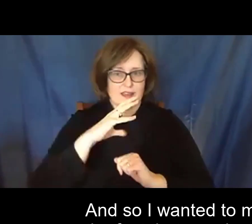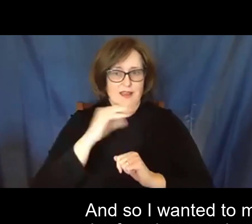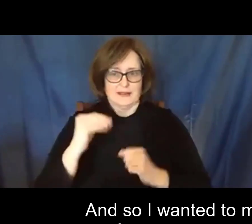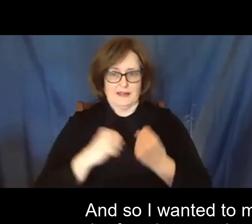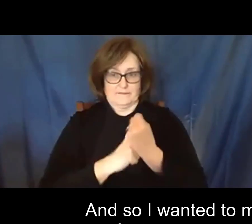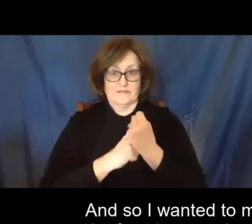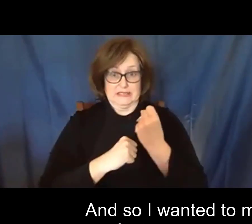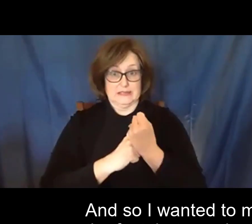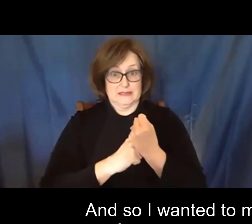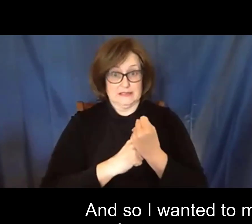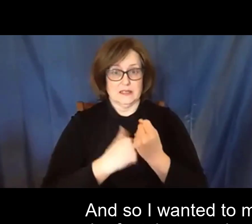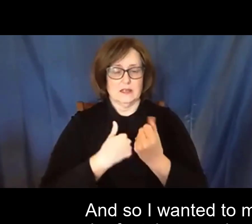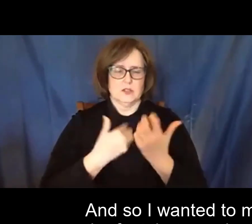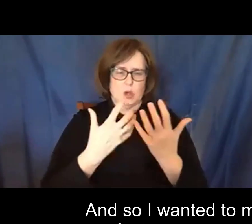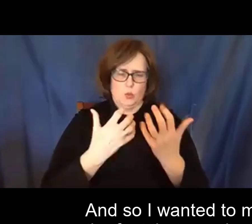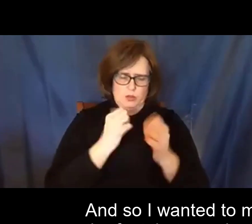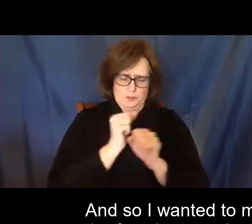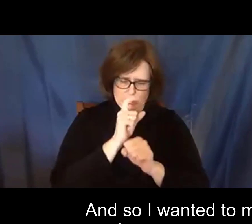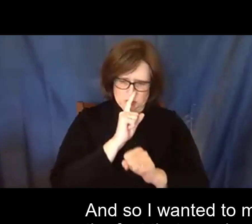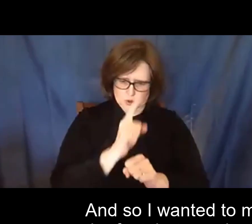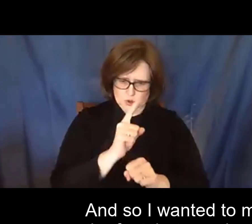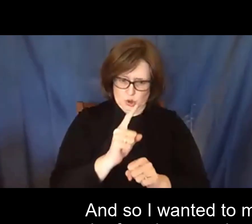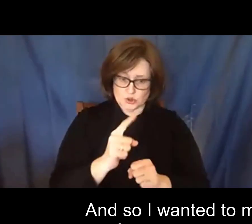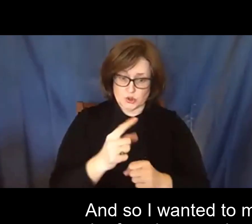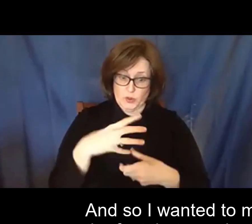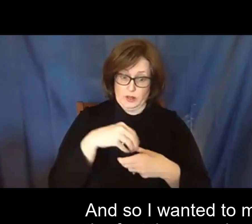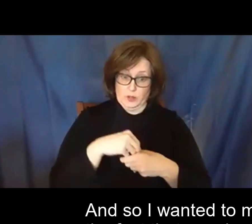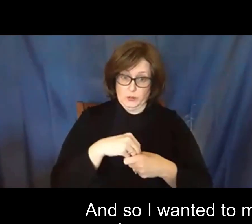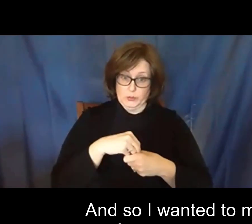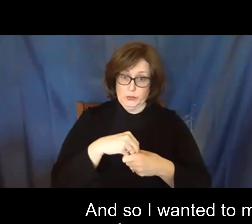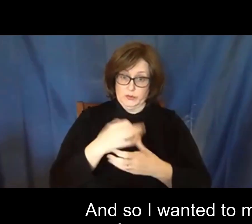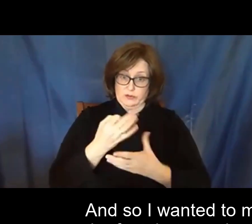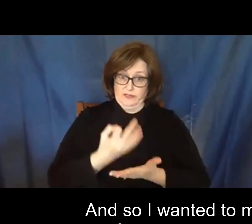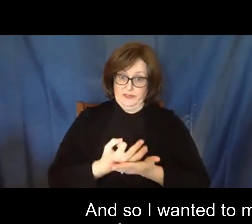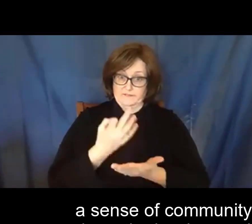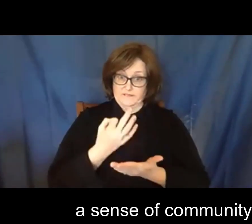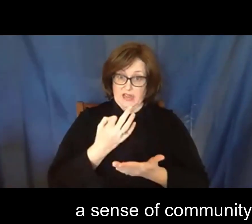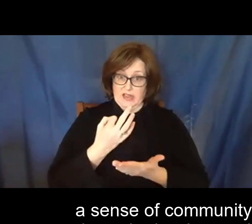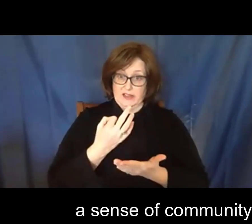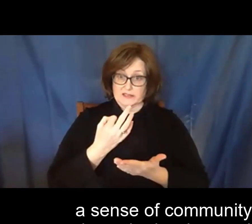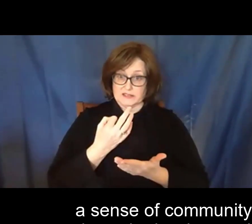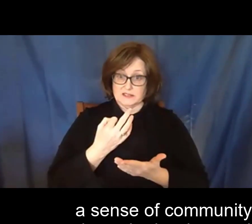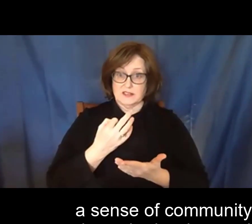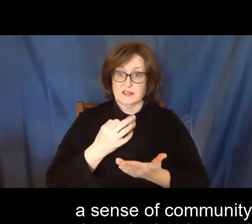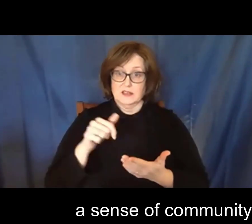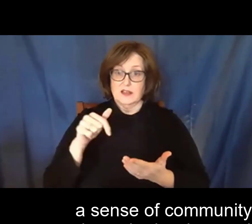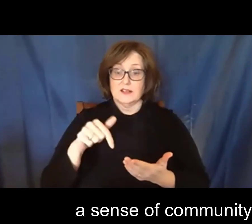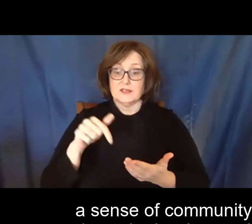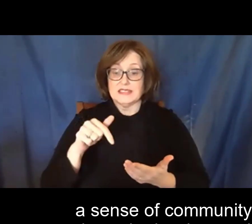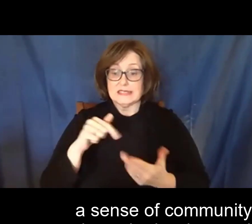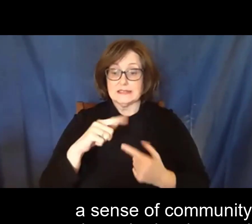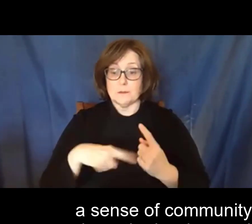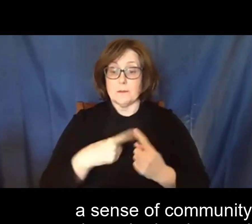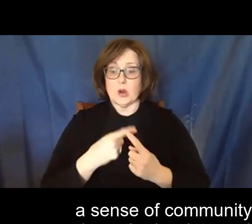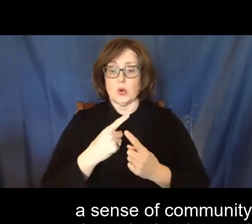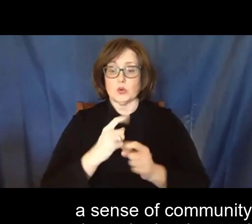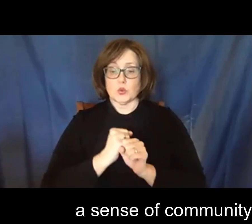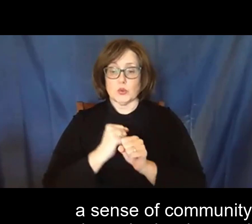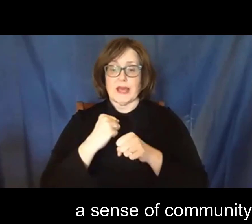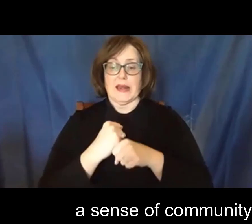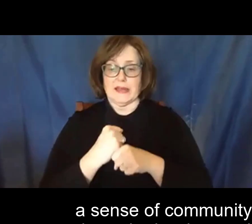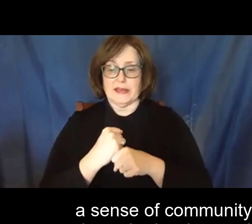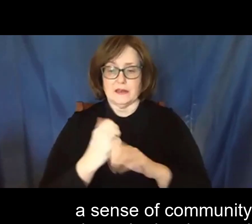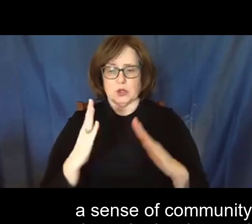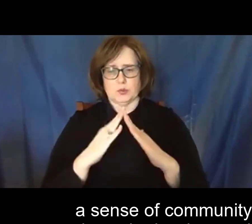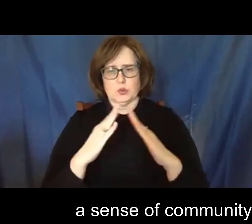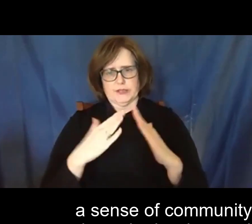wanted to make sure that I included the fact that, this is about really kind of creating a sense of community and breaking down